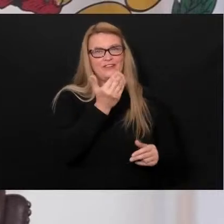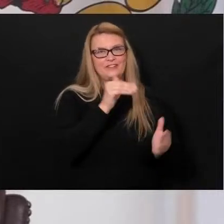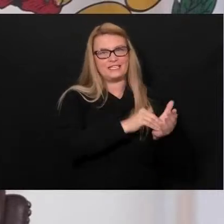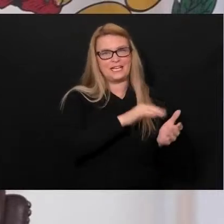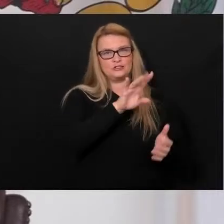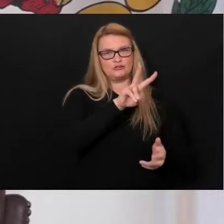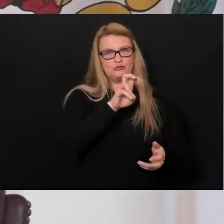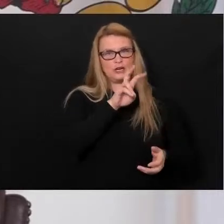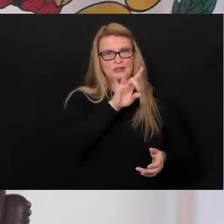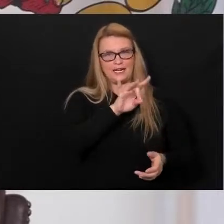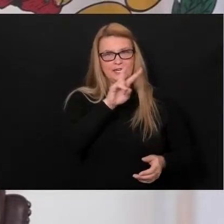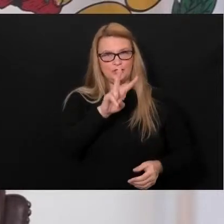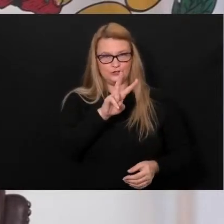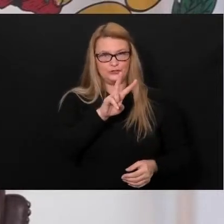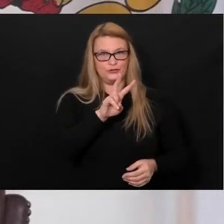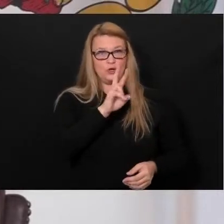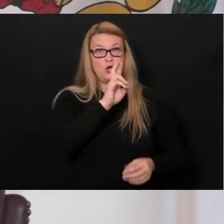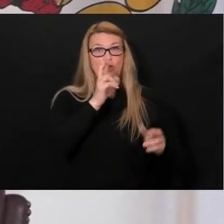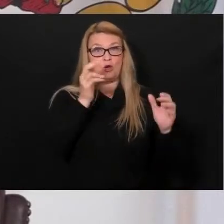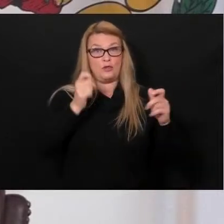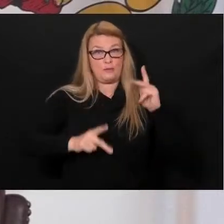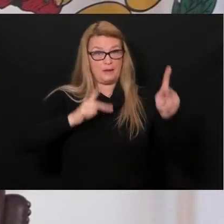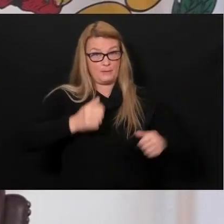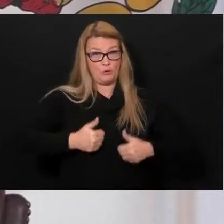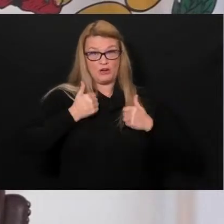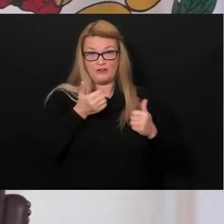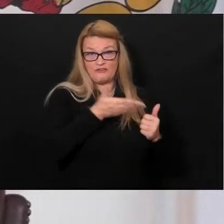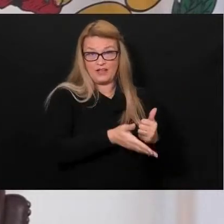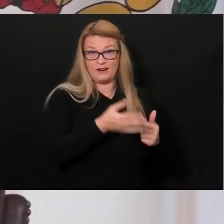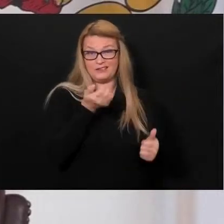15,282, of our residents and